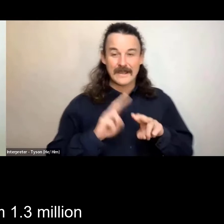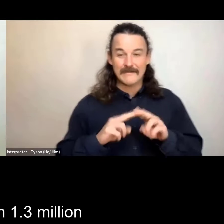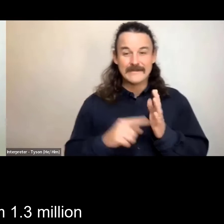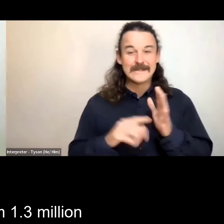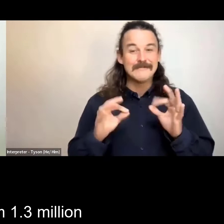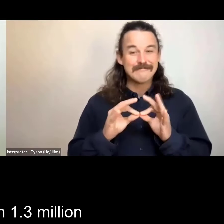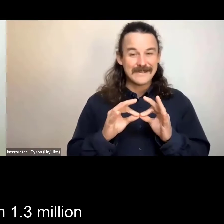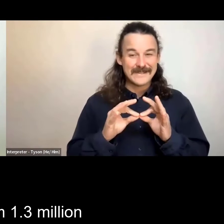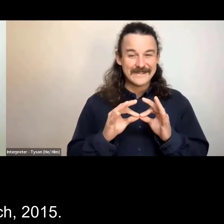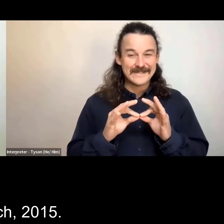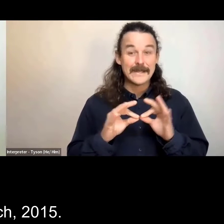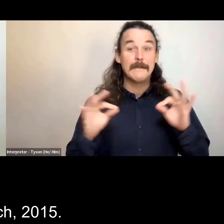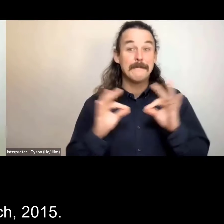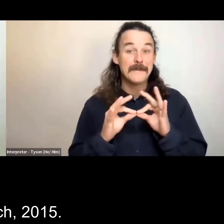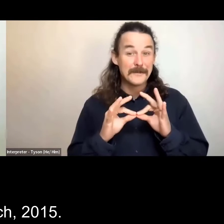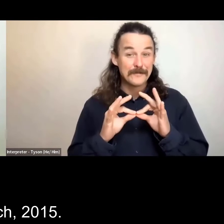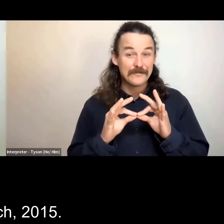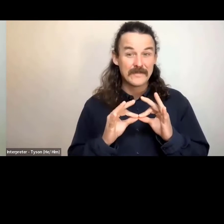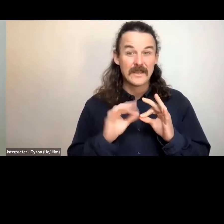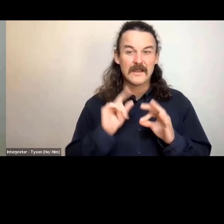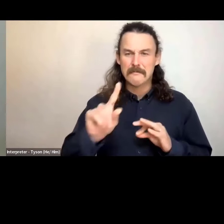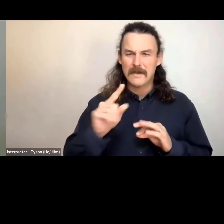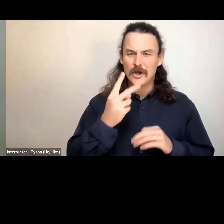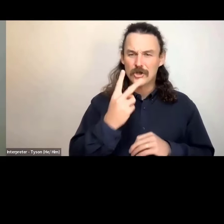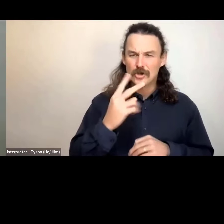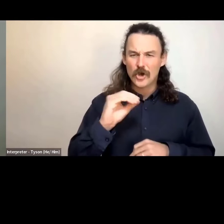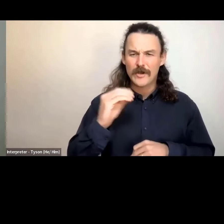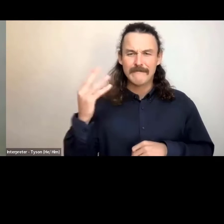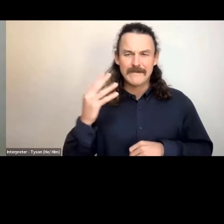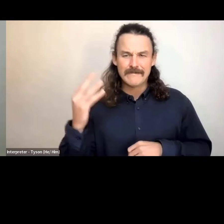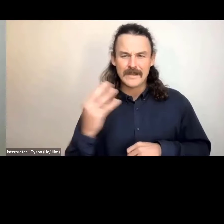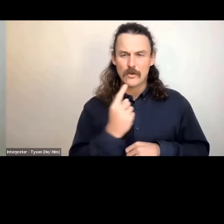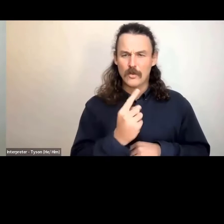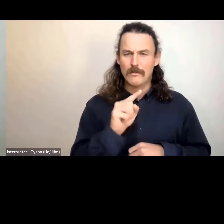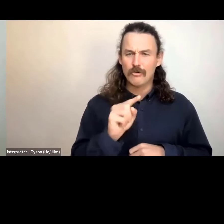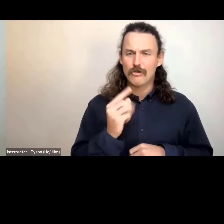1.3 million in March 2015.